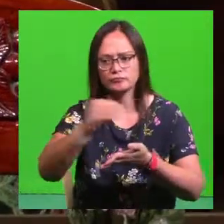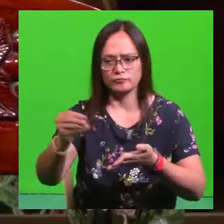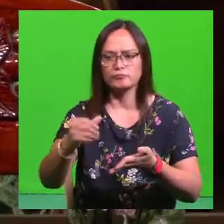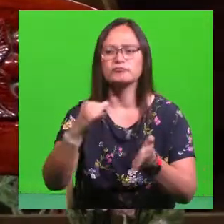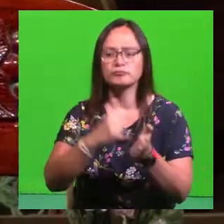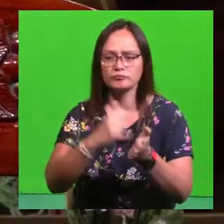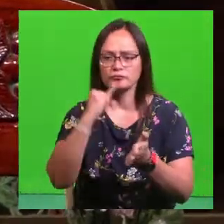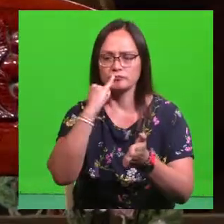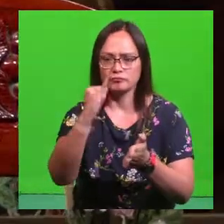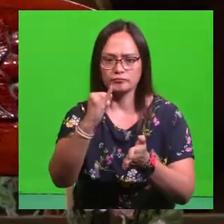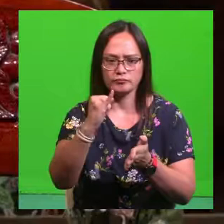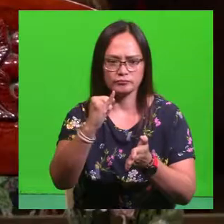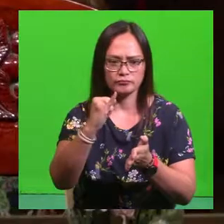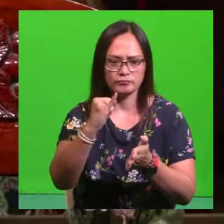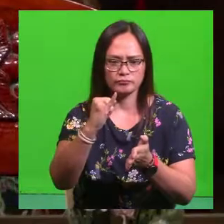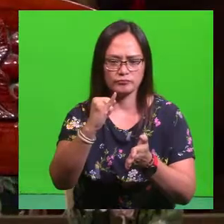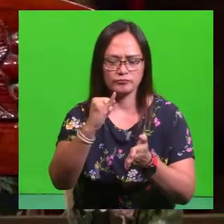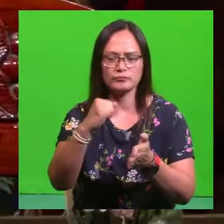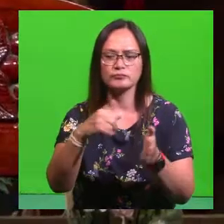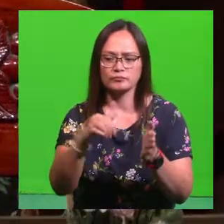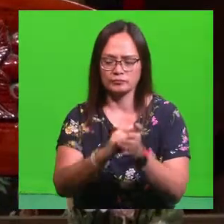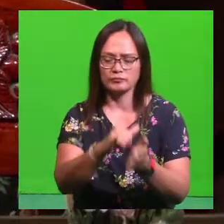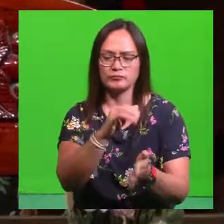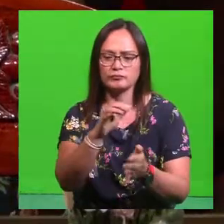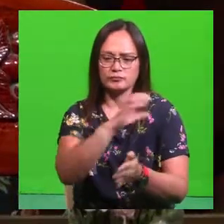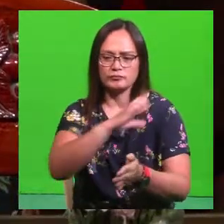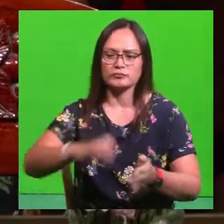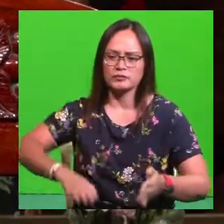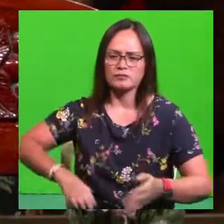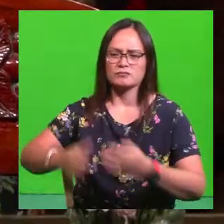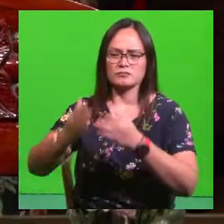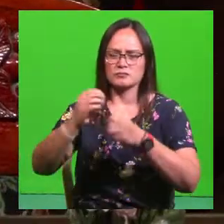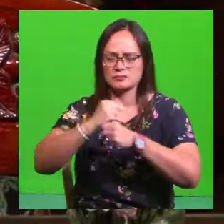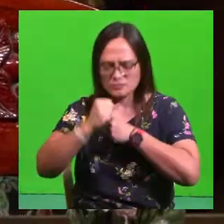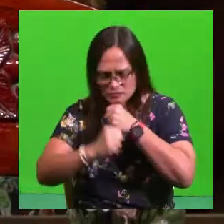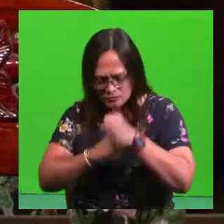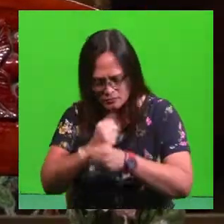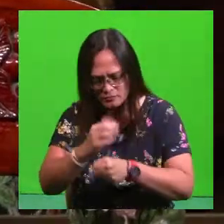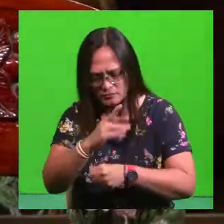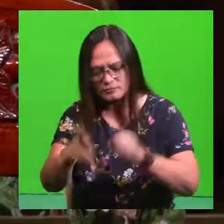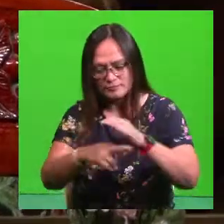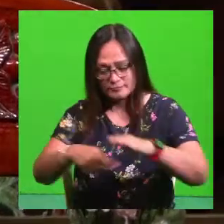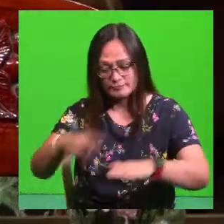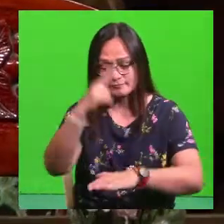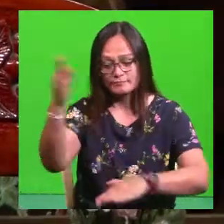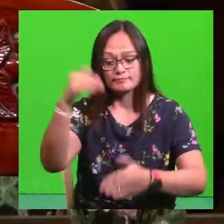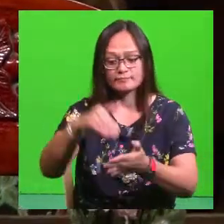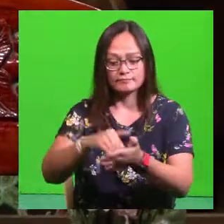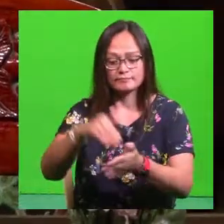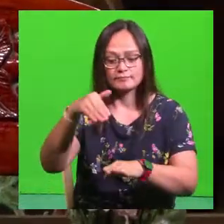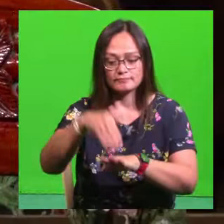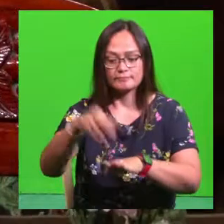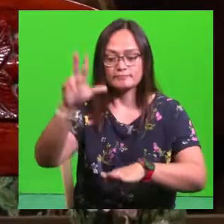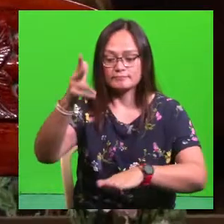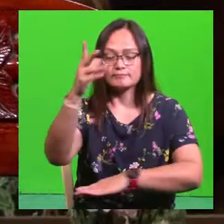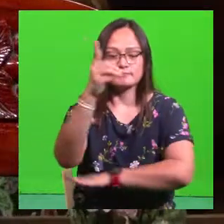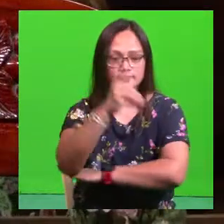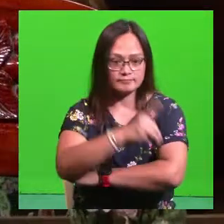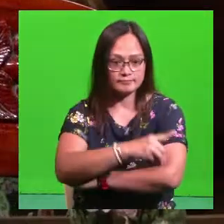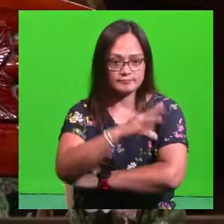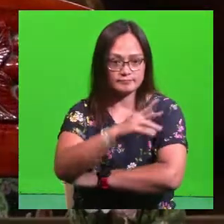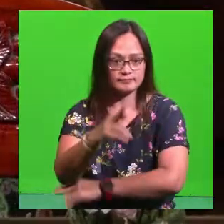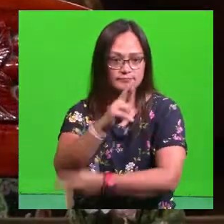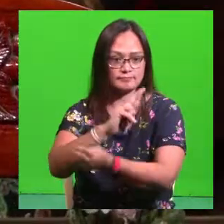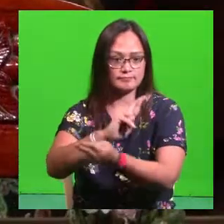suffer and to rise from the dead the third day, and that repentance and remission of sins should